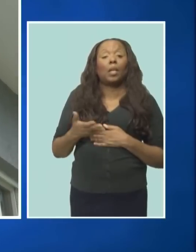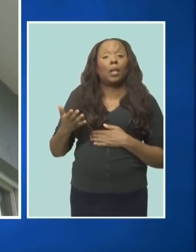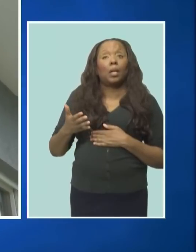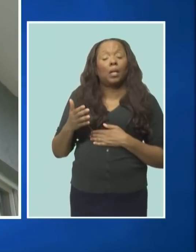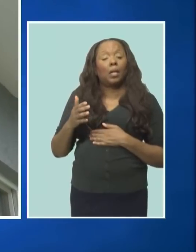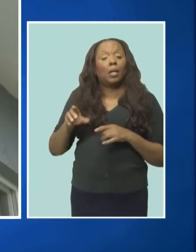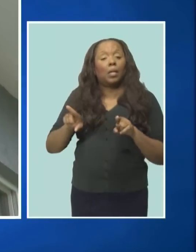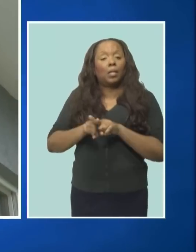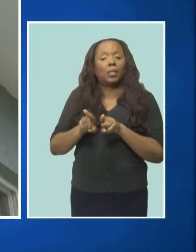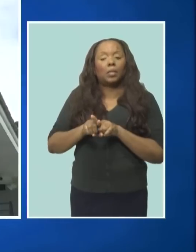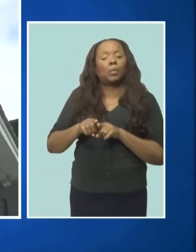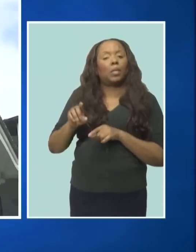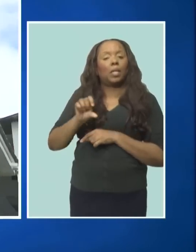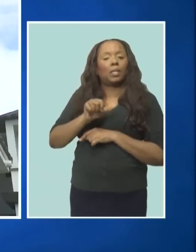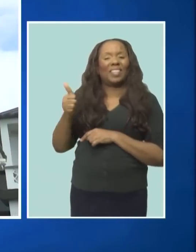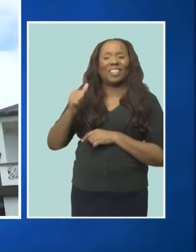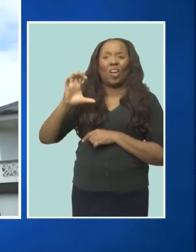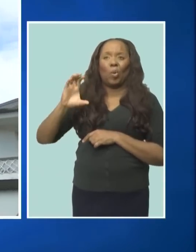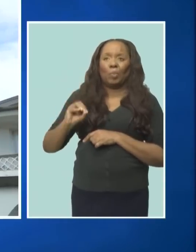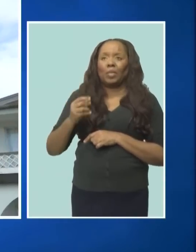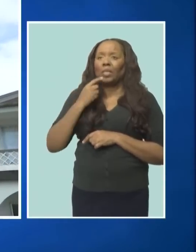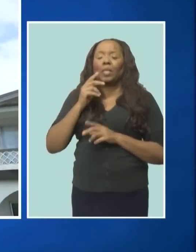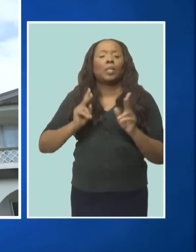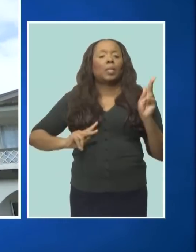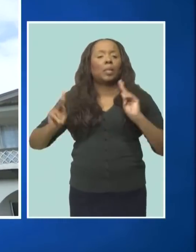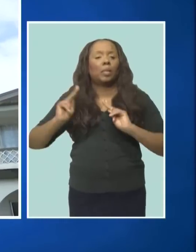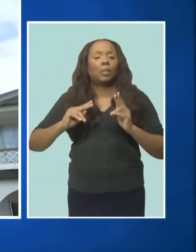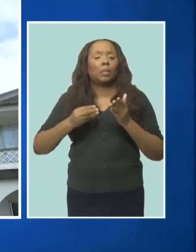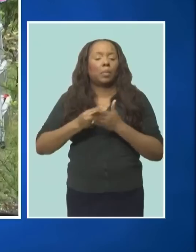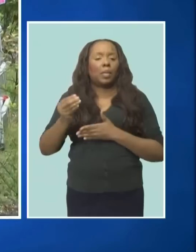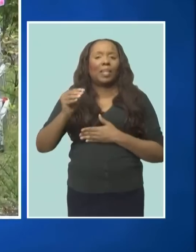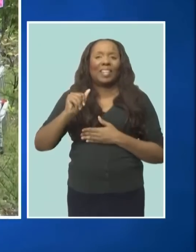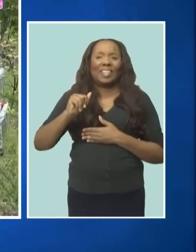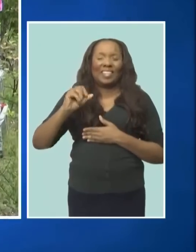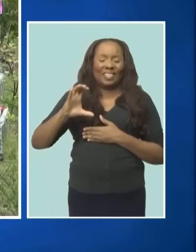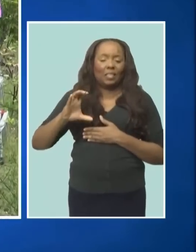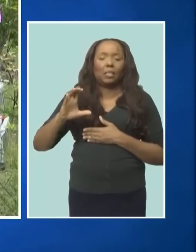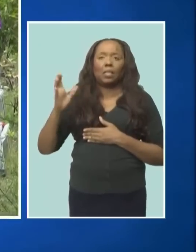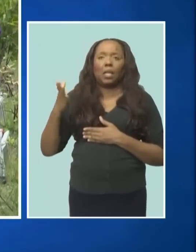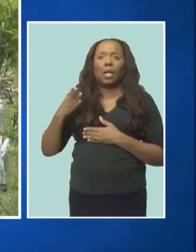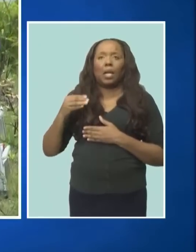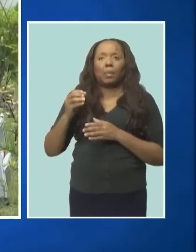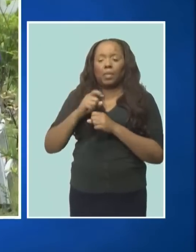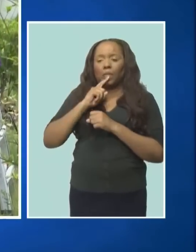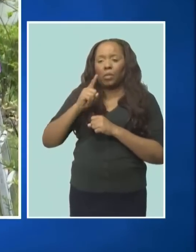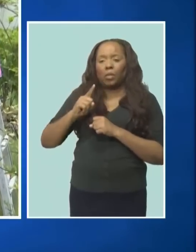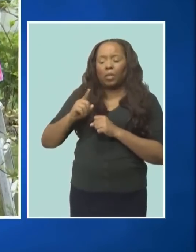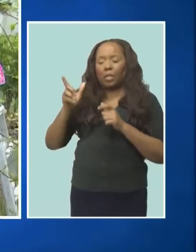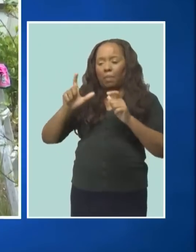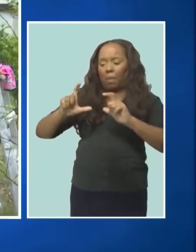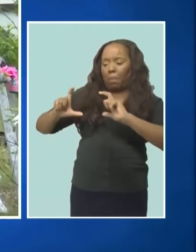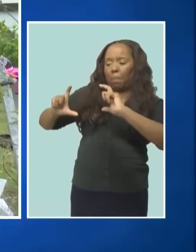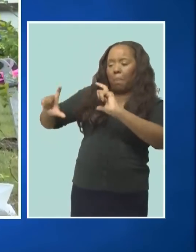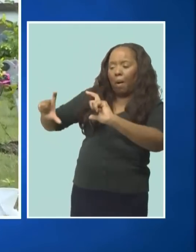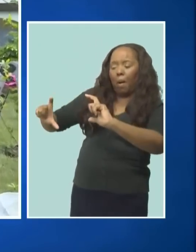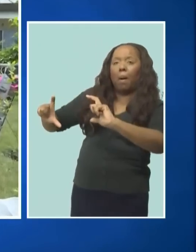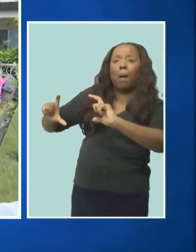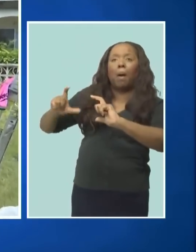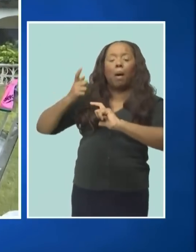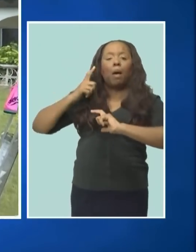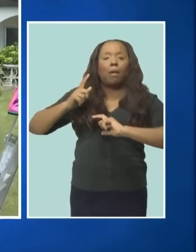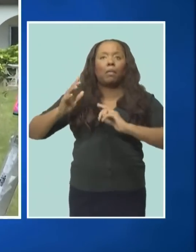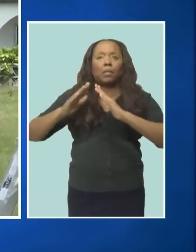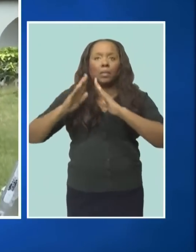for air-conditioned units to be installed is very high. A CBC News crew met up with him and technician Kevin